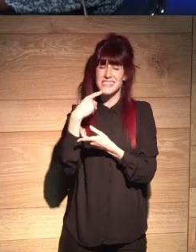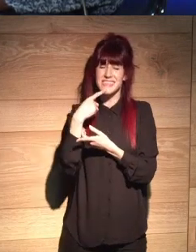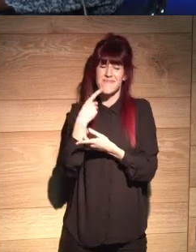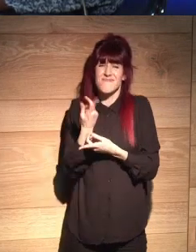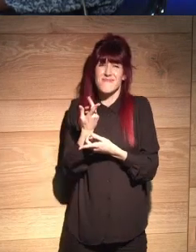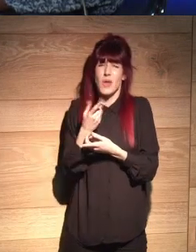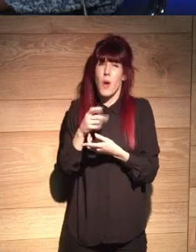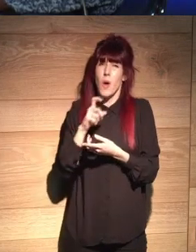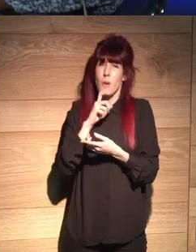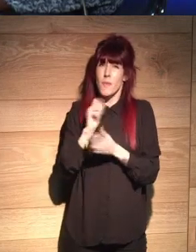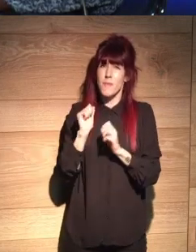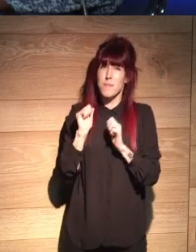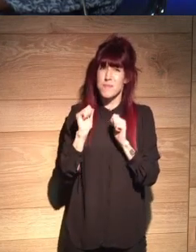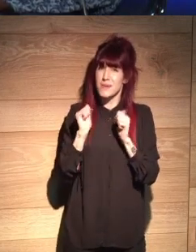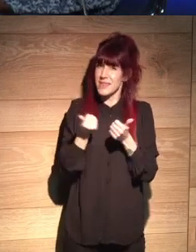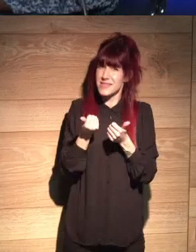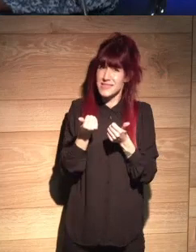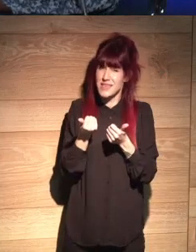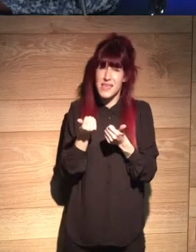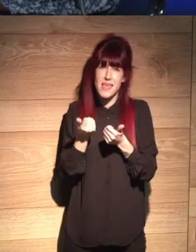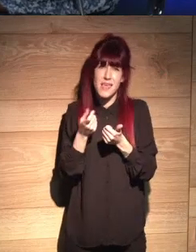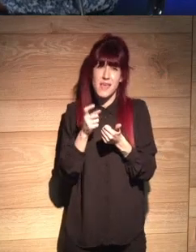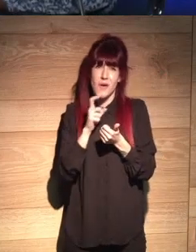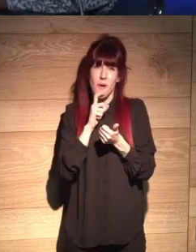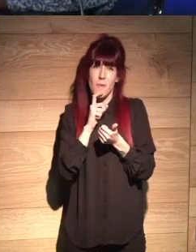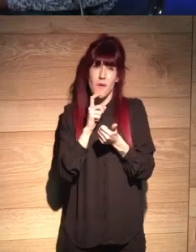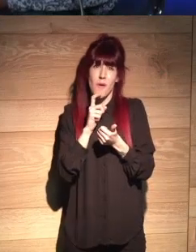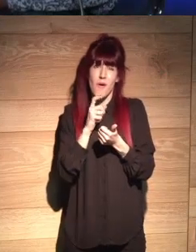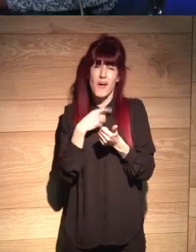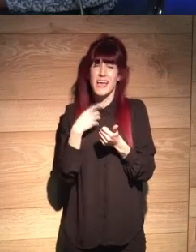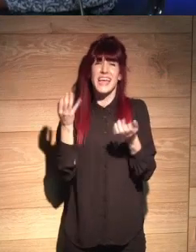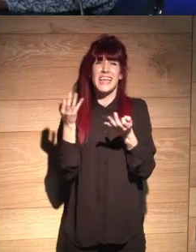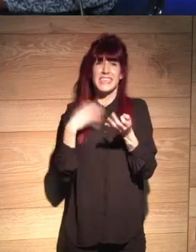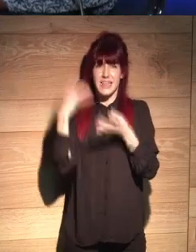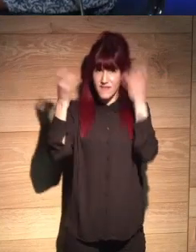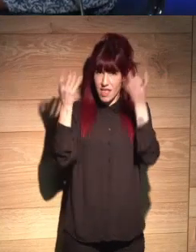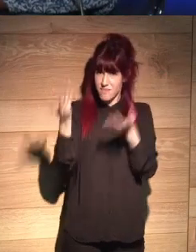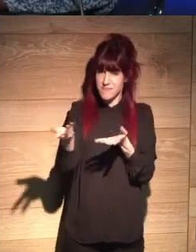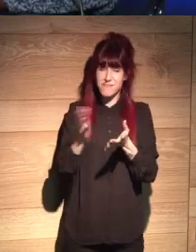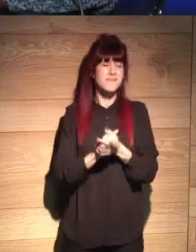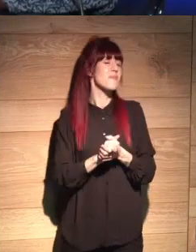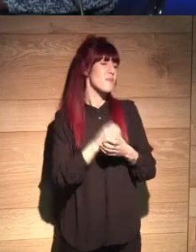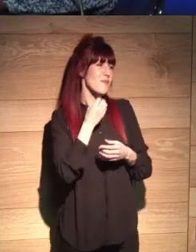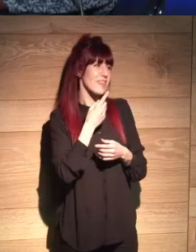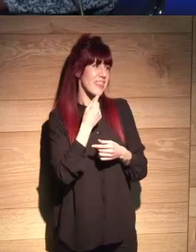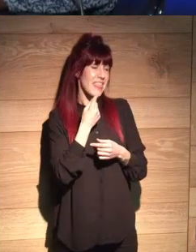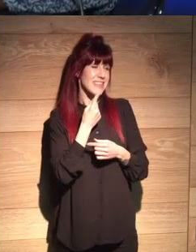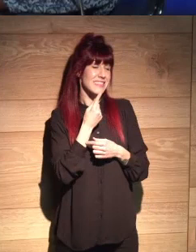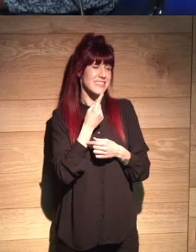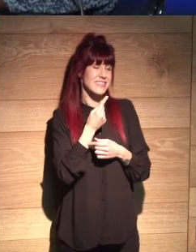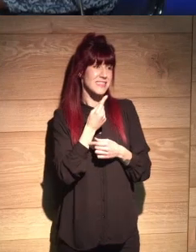the step to collaborate with this association? Tell us a bit more about this activity.